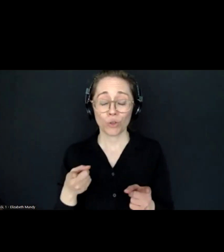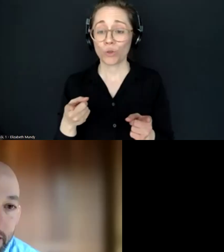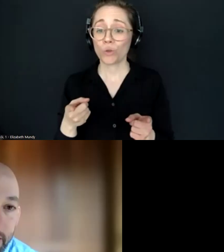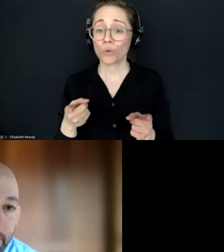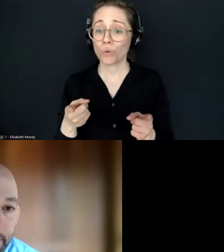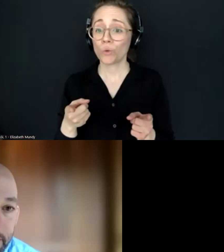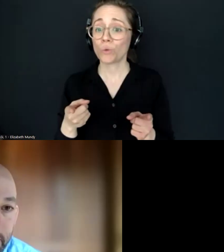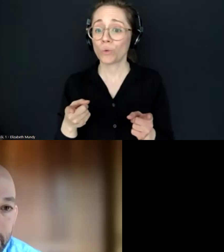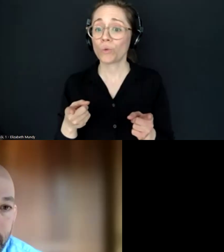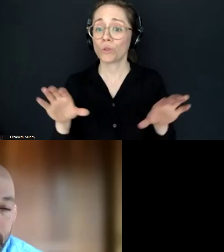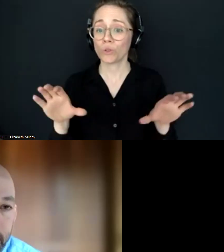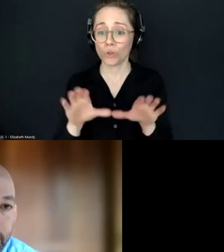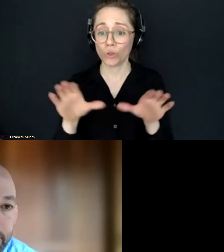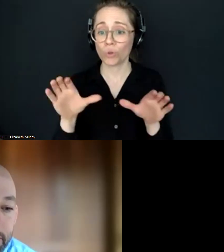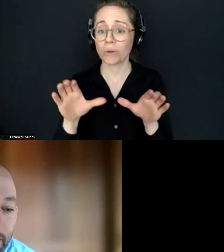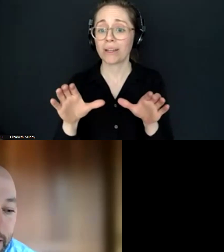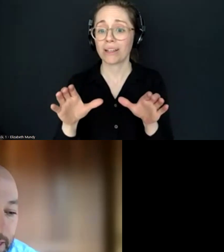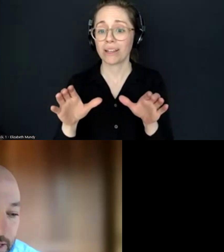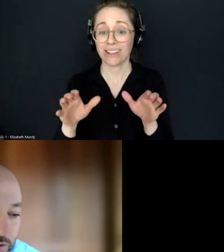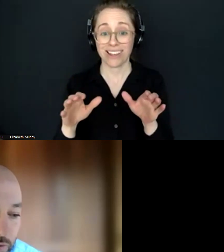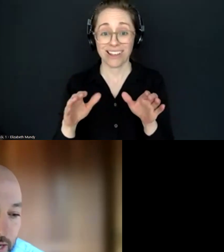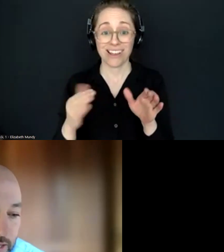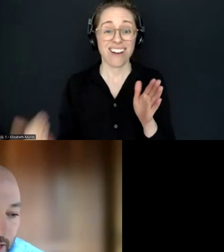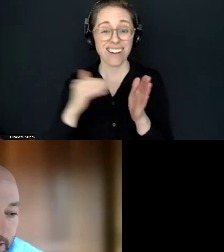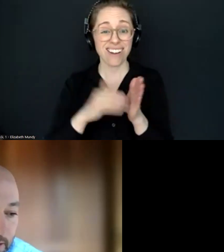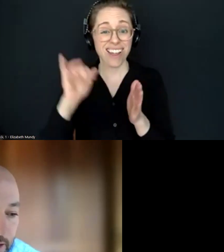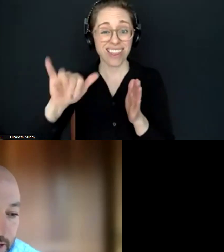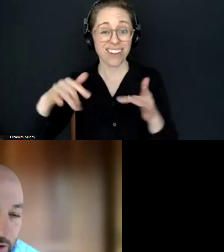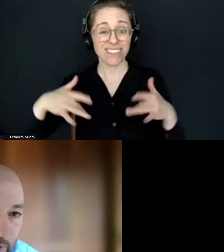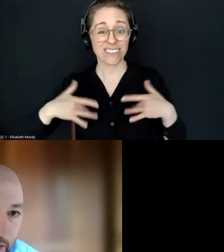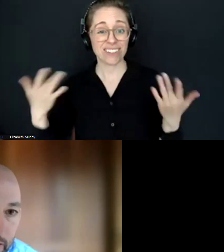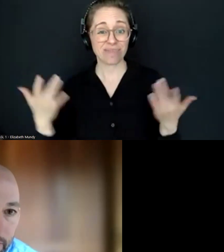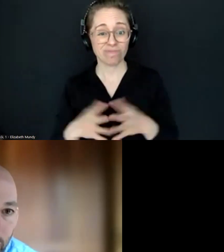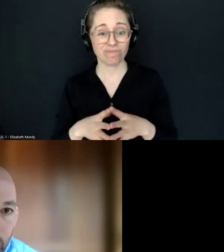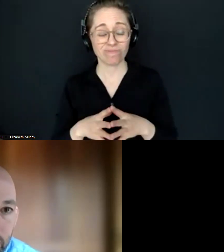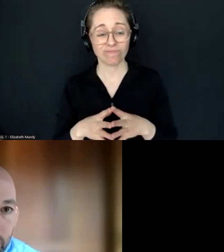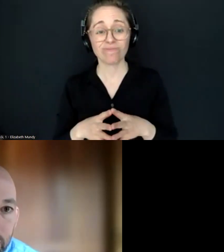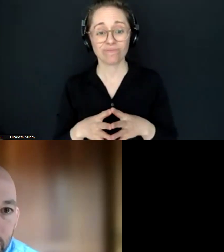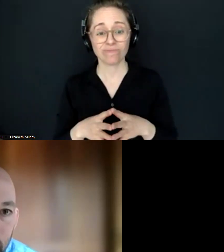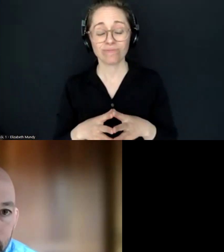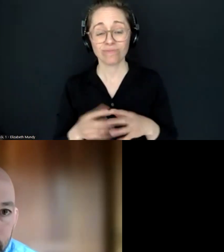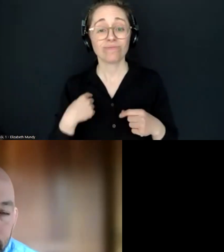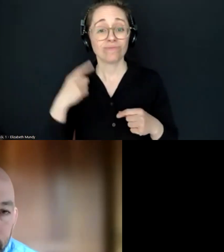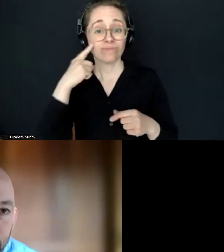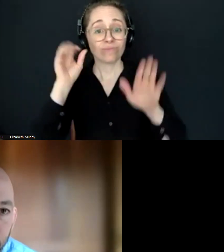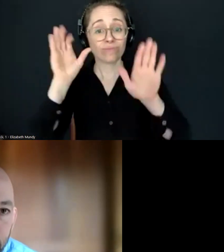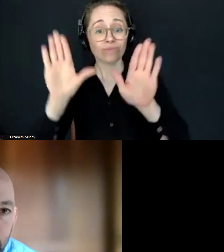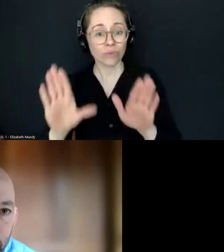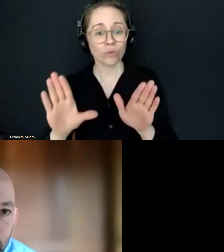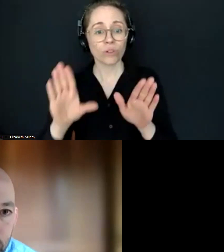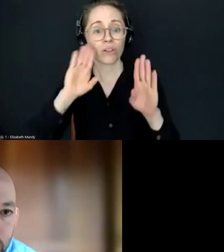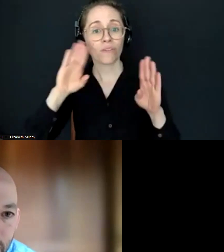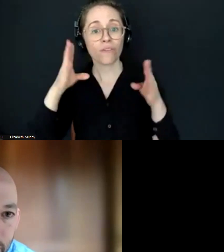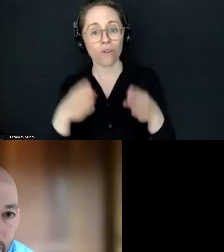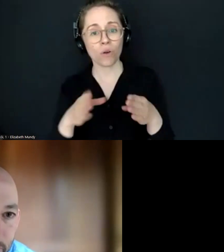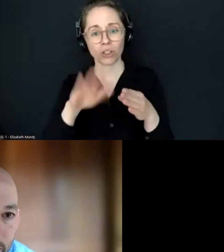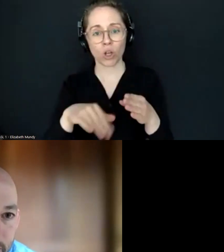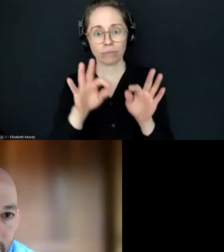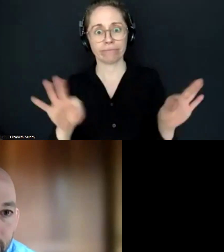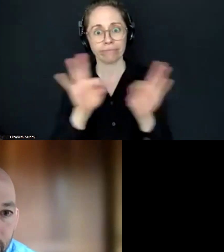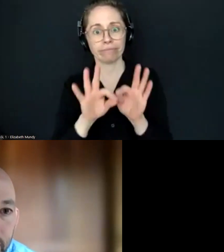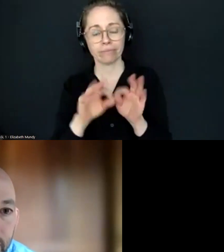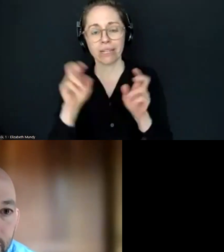another day like this, and I think it's great that you're bringing the focus on one of the key issues that the Impact